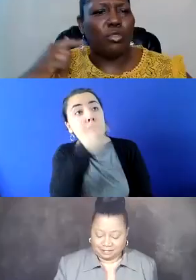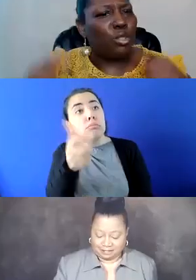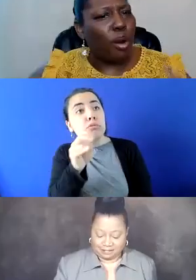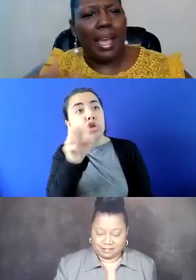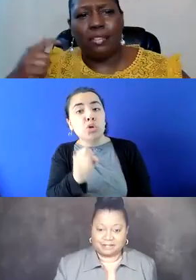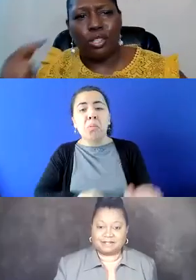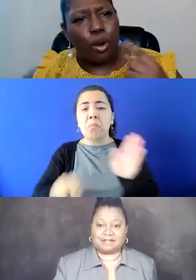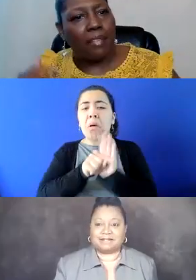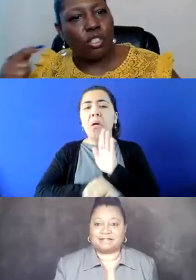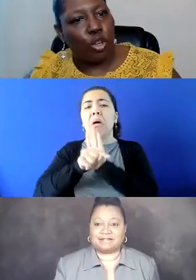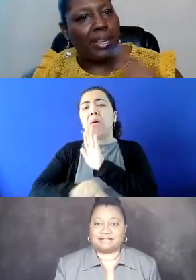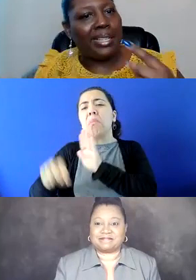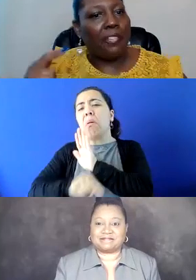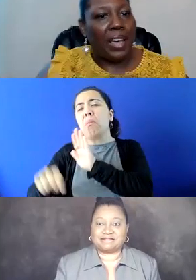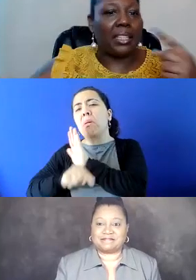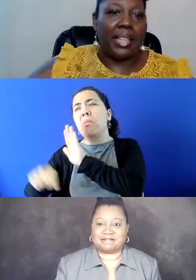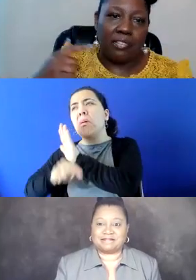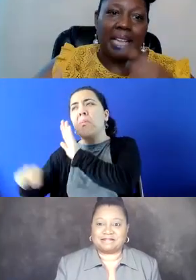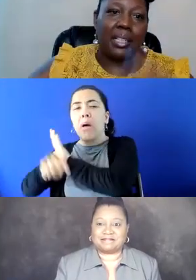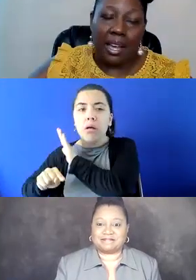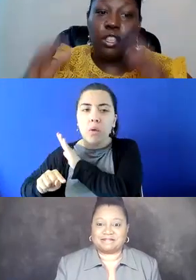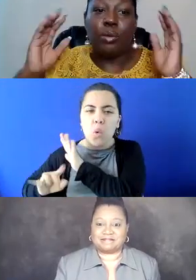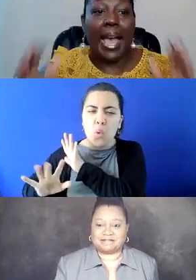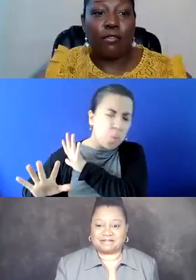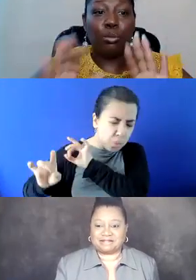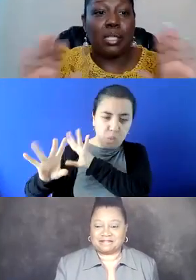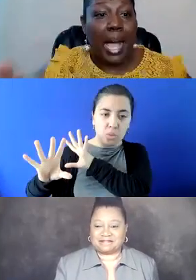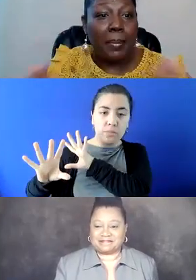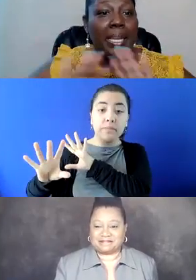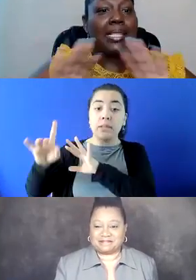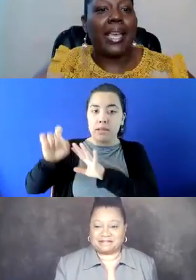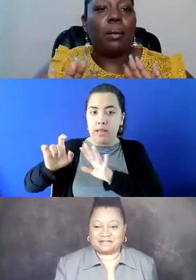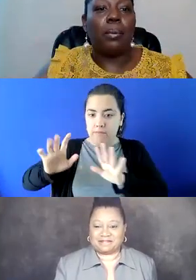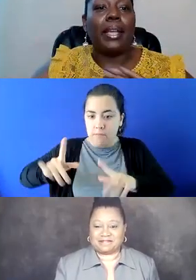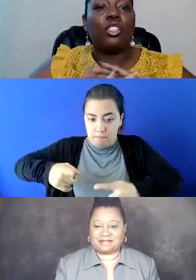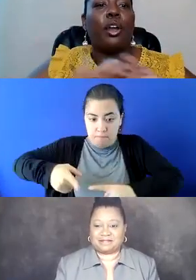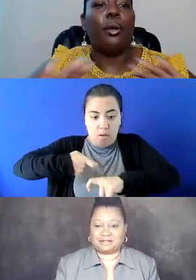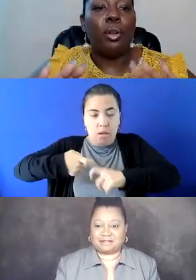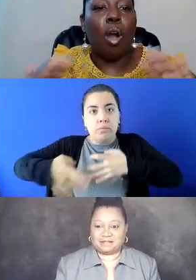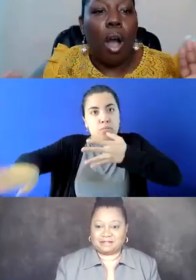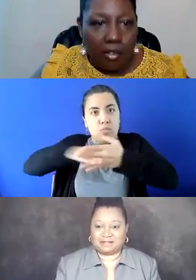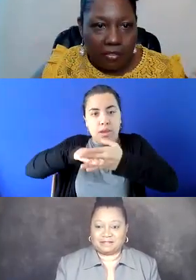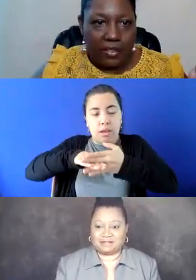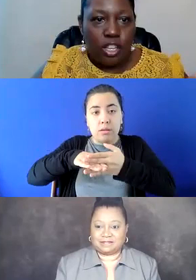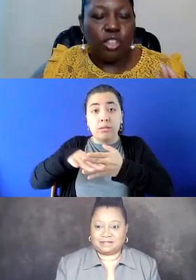story after story after story after story, death after death after death. You have to stop, take a break, turn off your